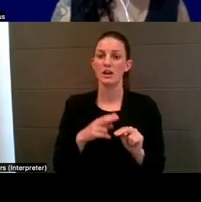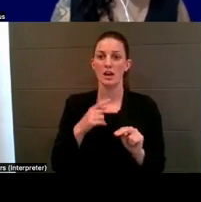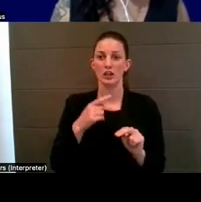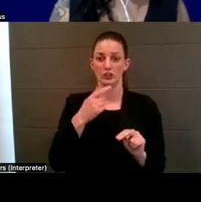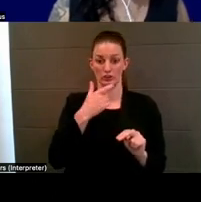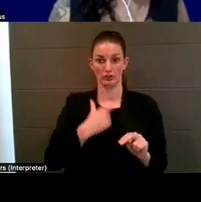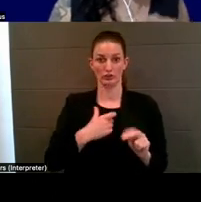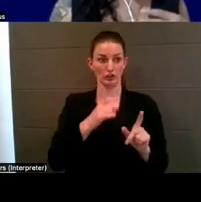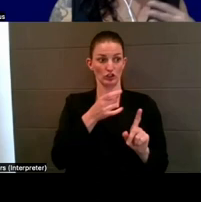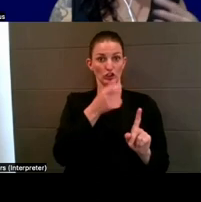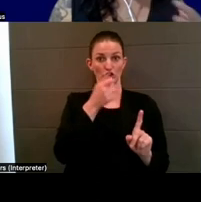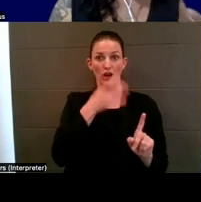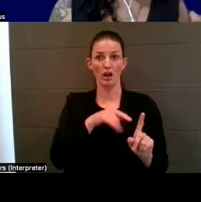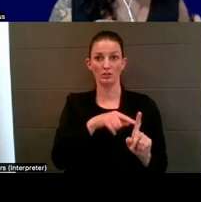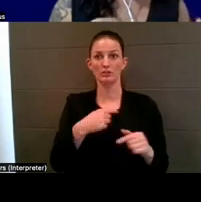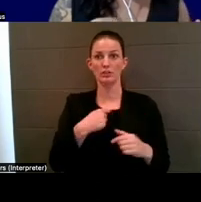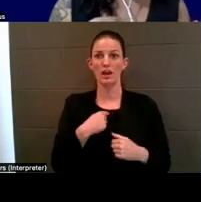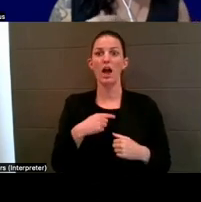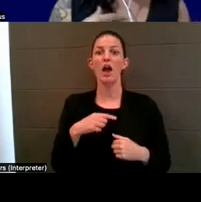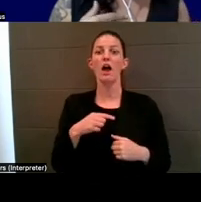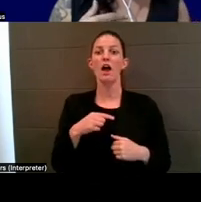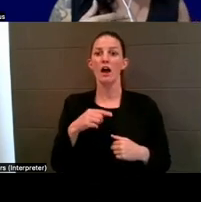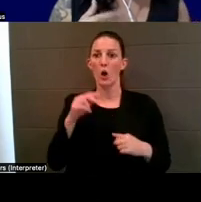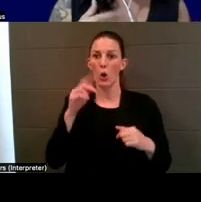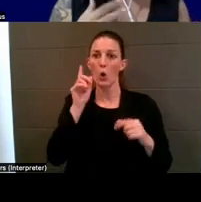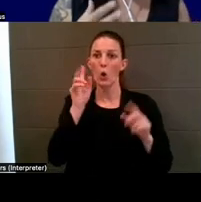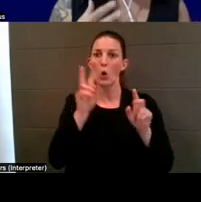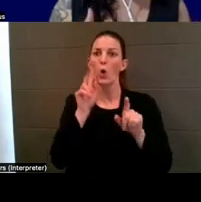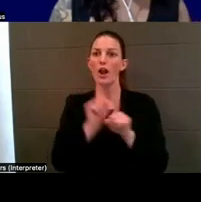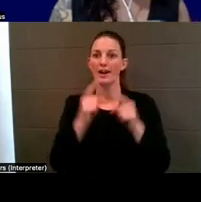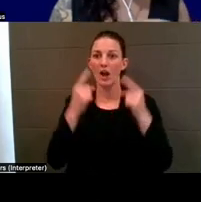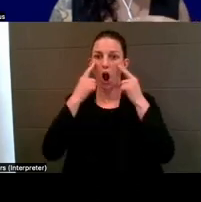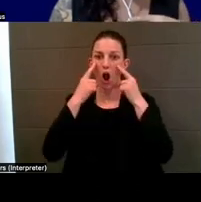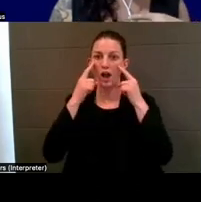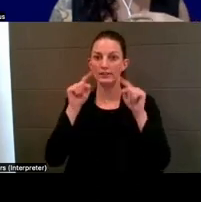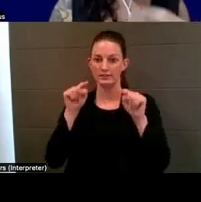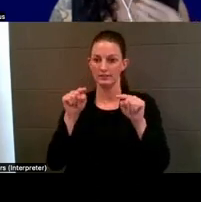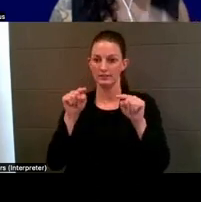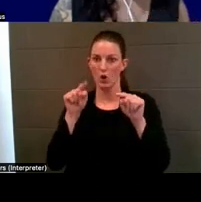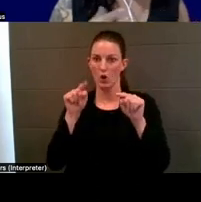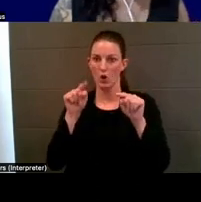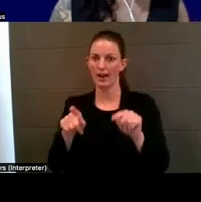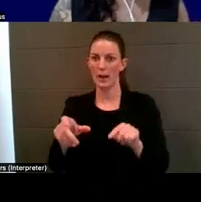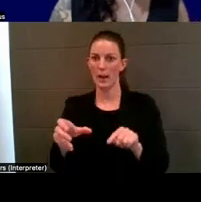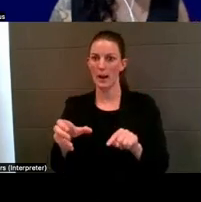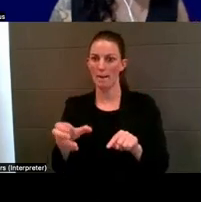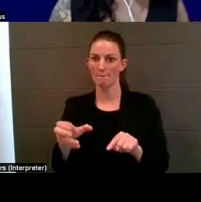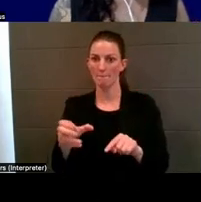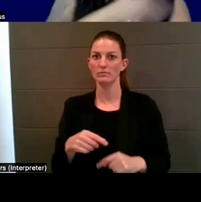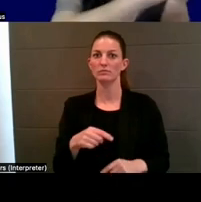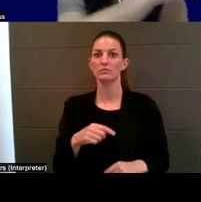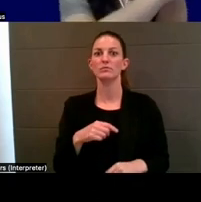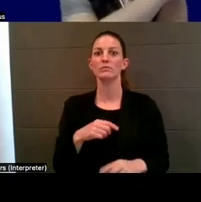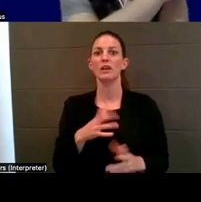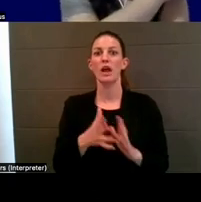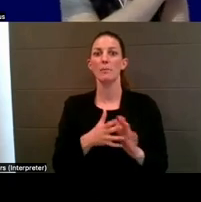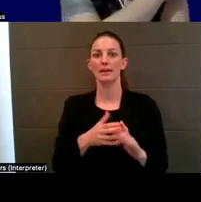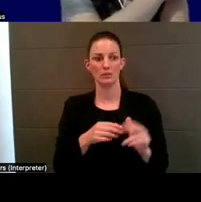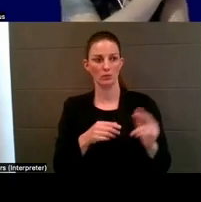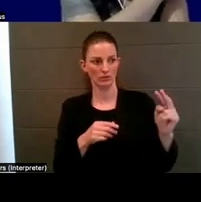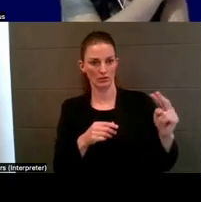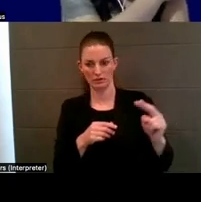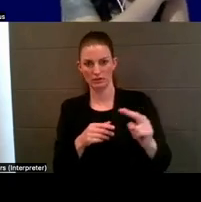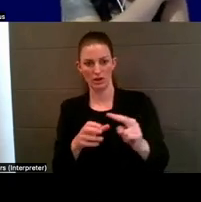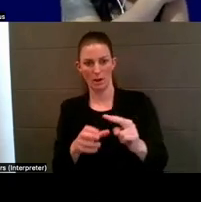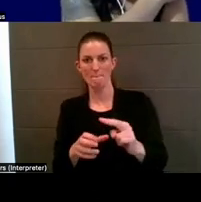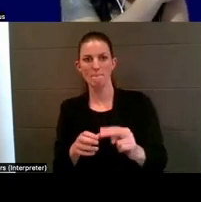understood. So whilst we need to compensate and understand for this, and